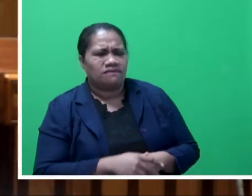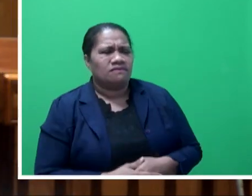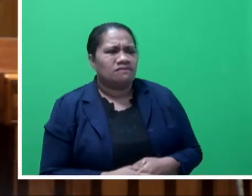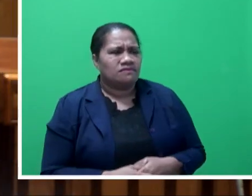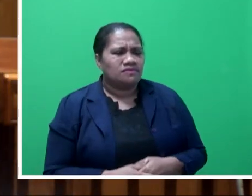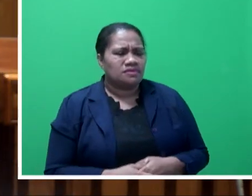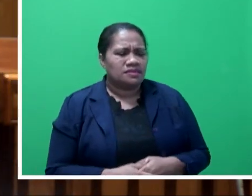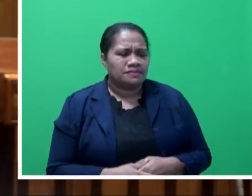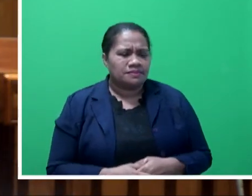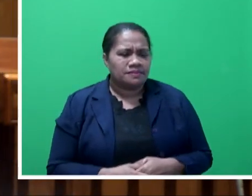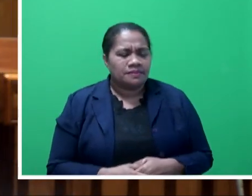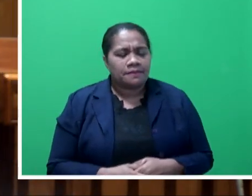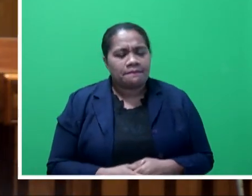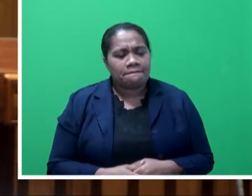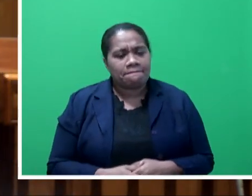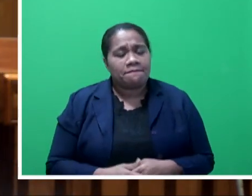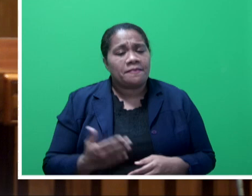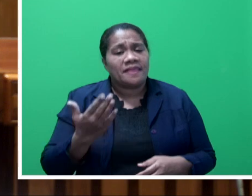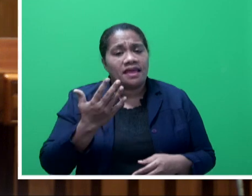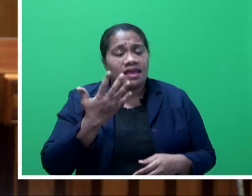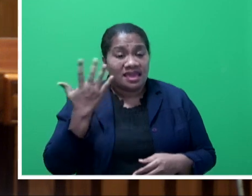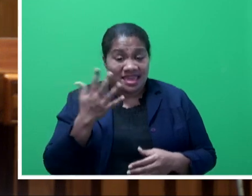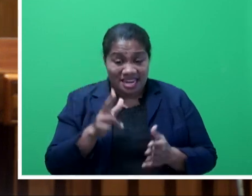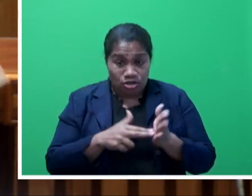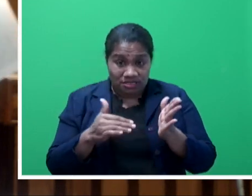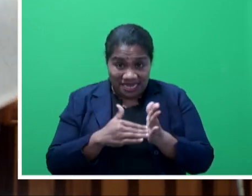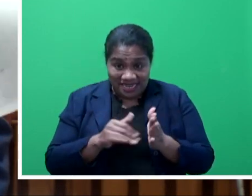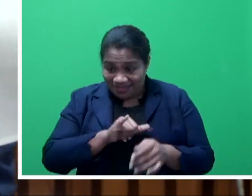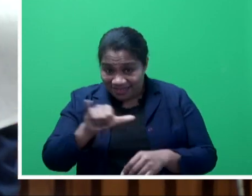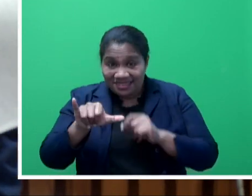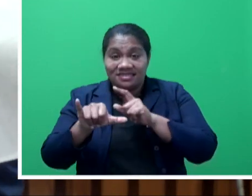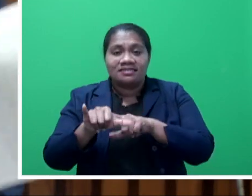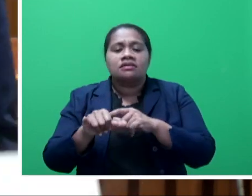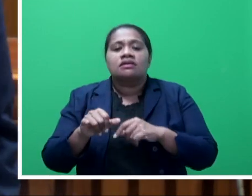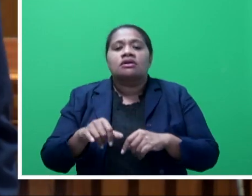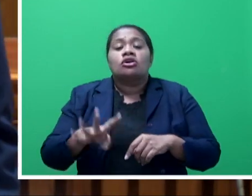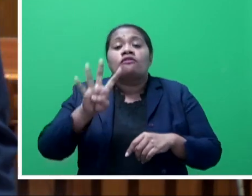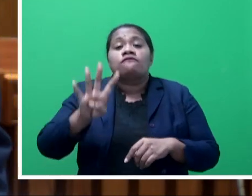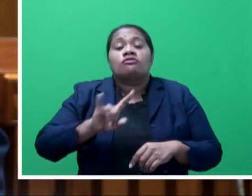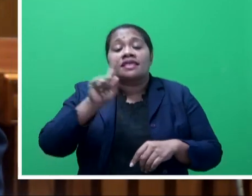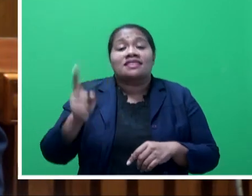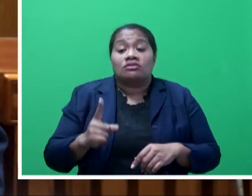Notwithstanding the fact that Air New Zealand received $900 million, 4,000 of their staff were terminated.